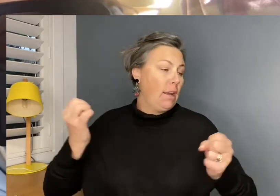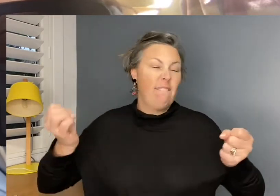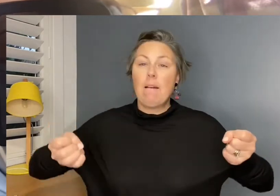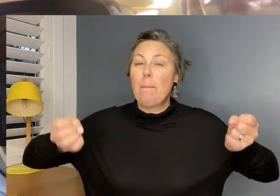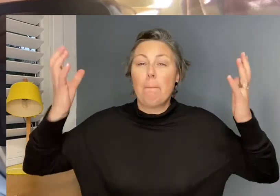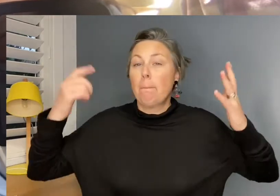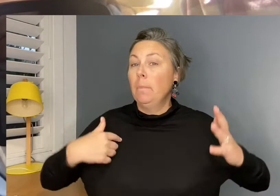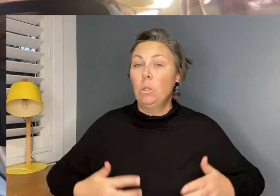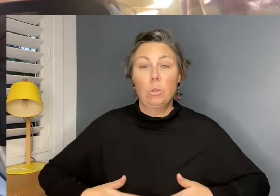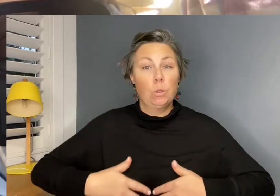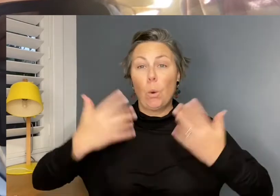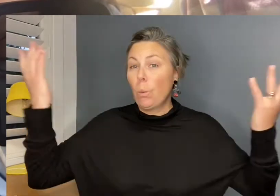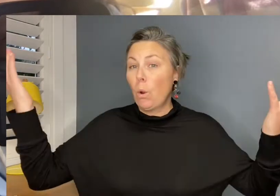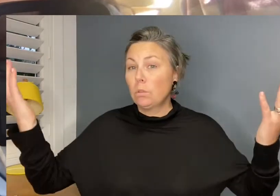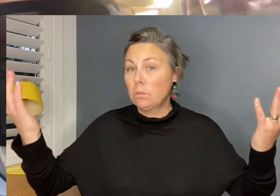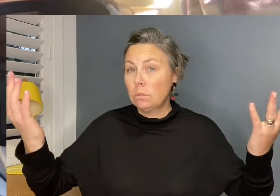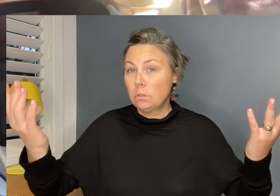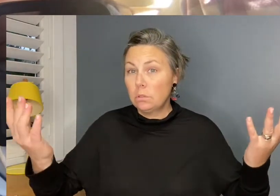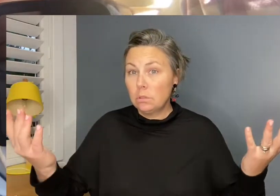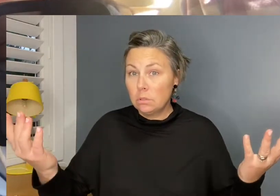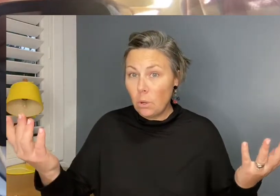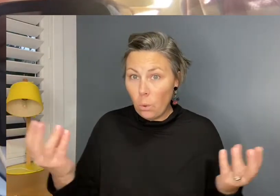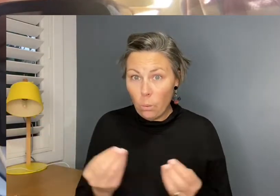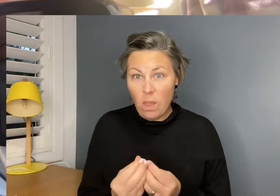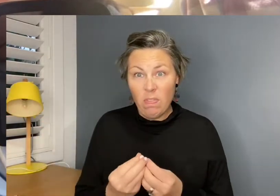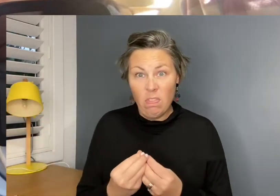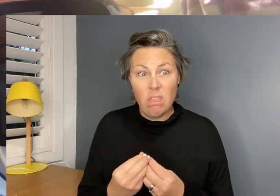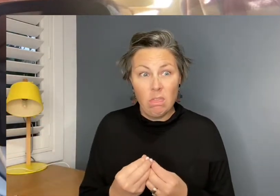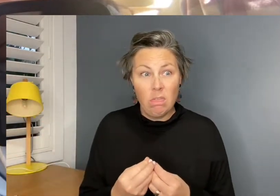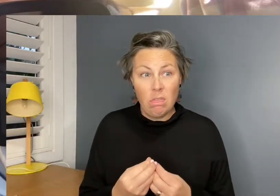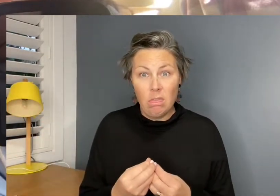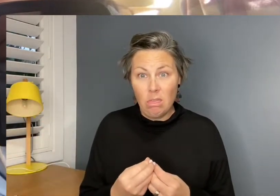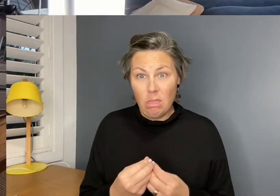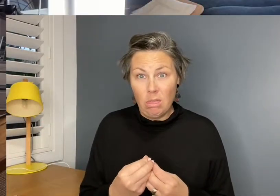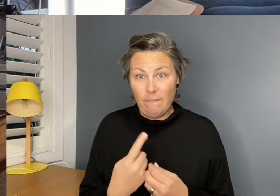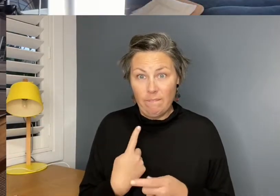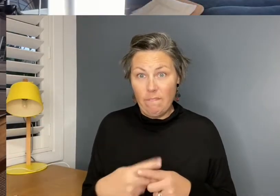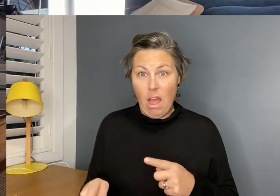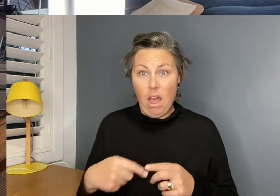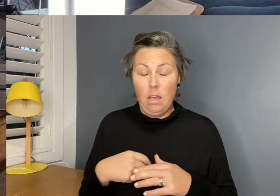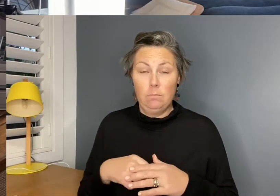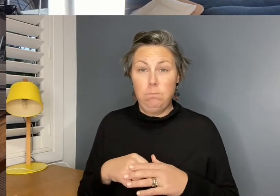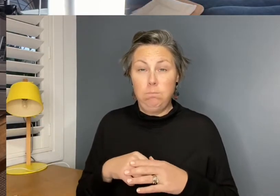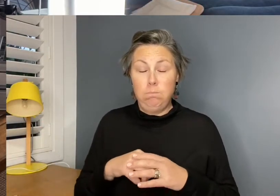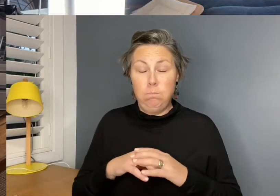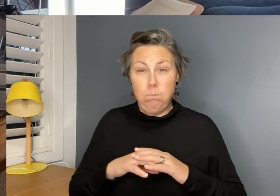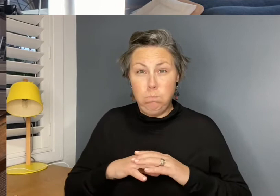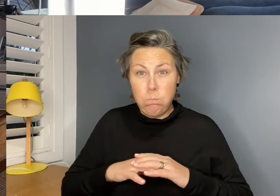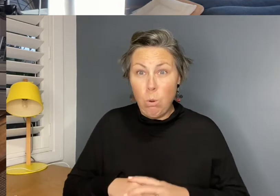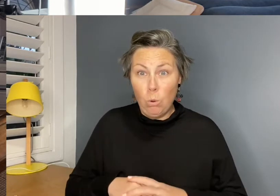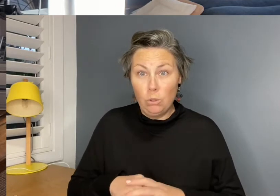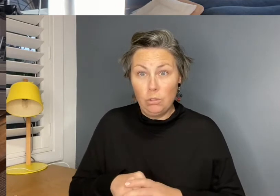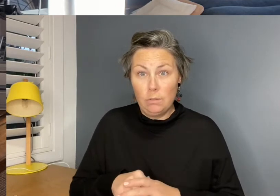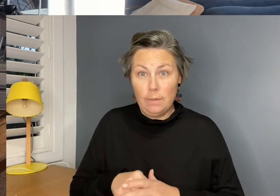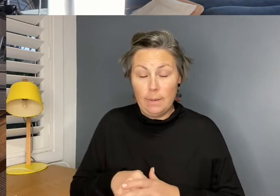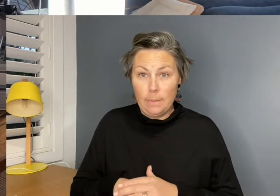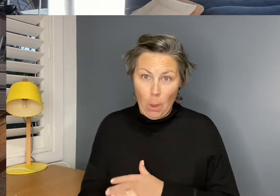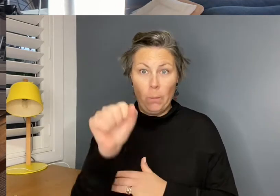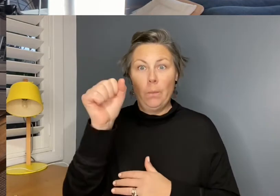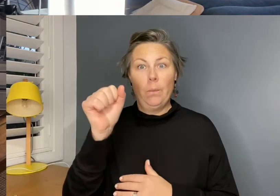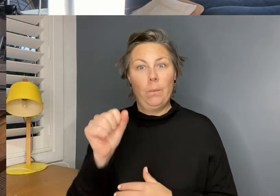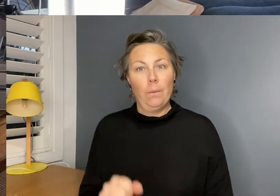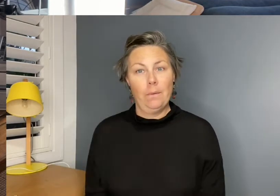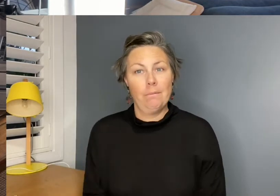this. Yeah. And then sure enough, in one foul push. Of course you can do it. Yeah. You did